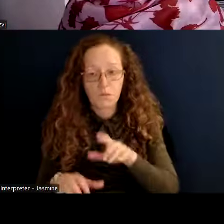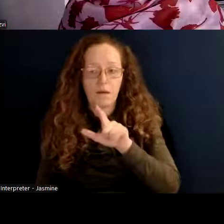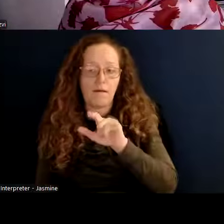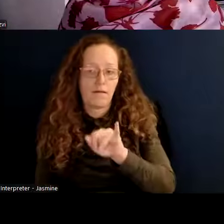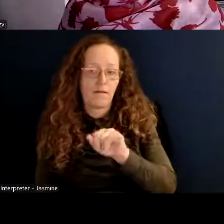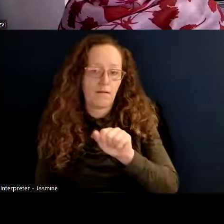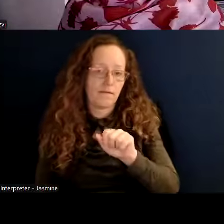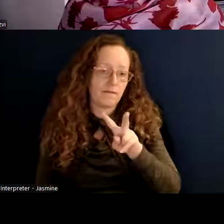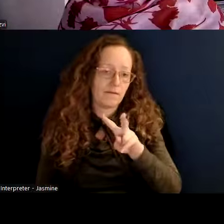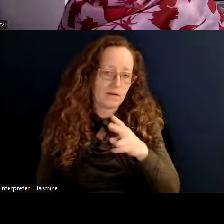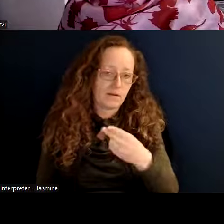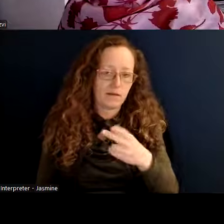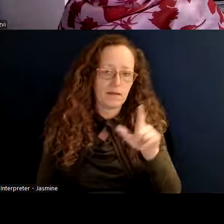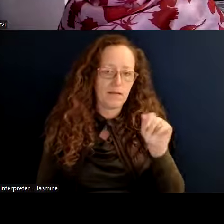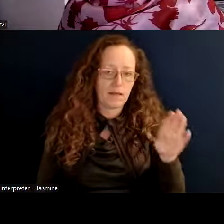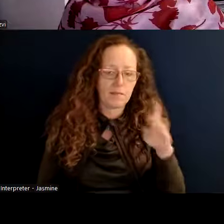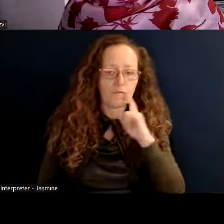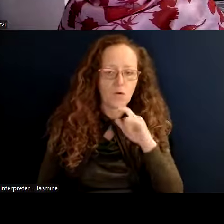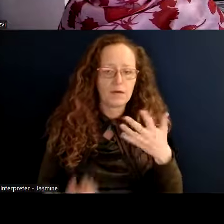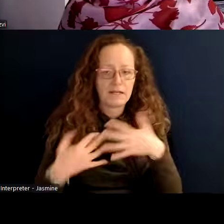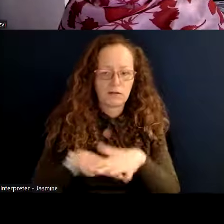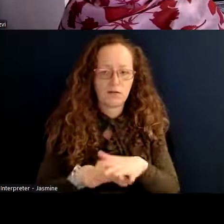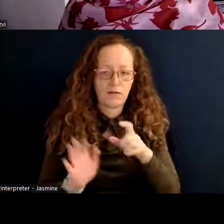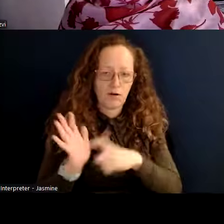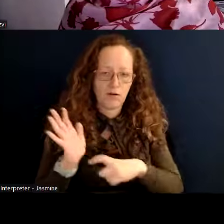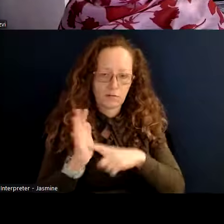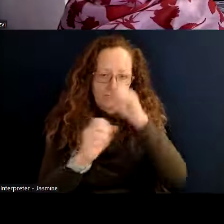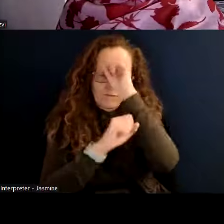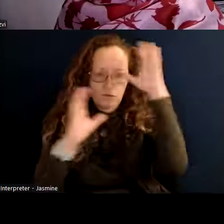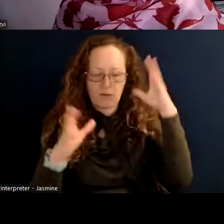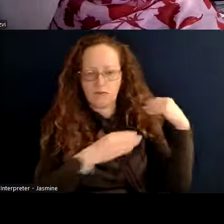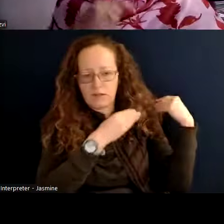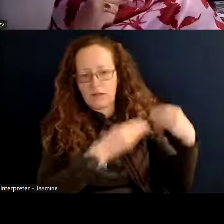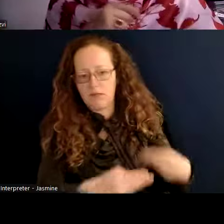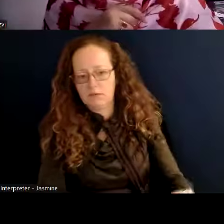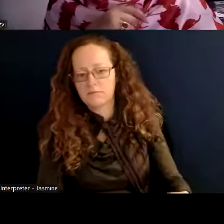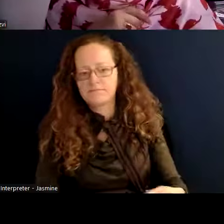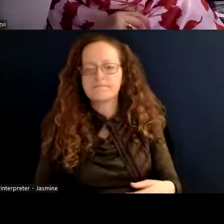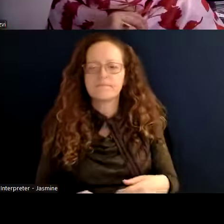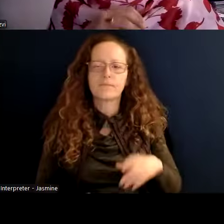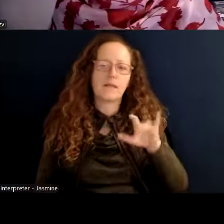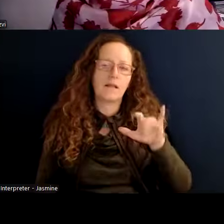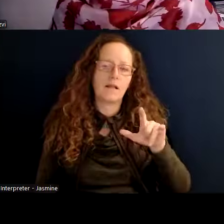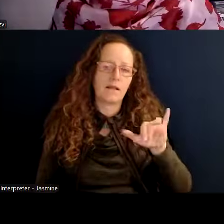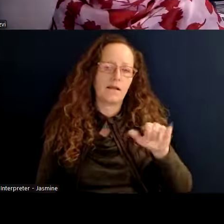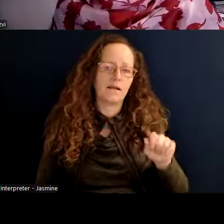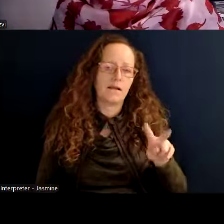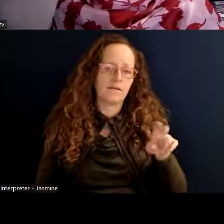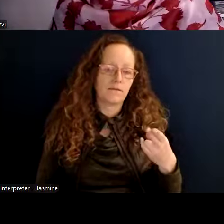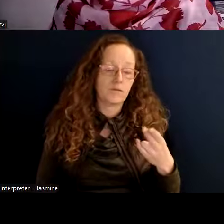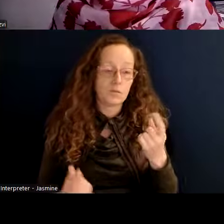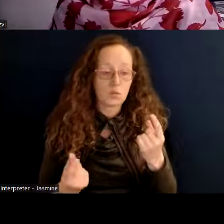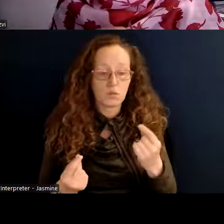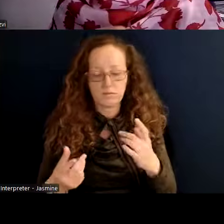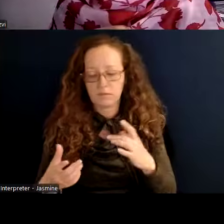is the Laboratory for Integrated Archaeological Visualization and Heritage. LIAV makes connections between technology, archaeological